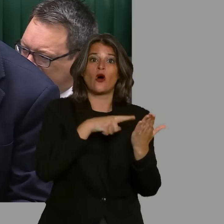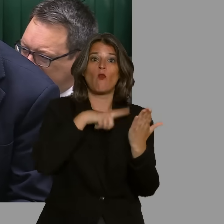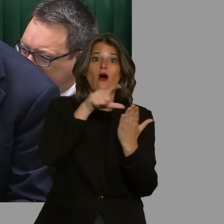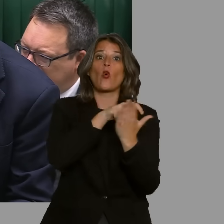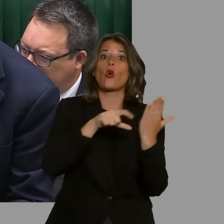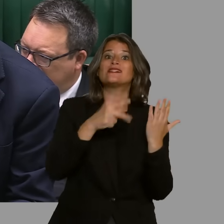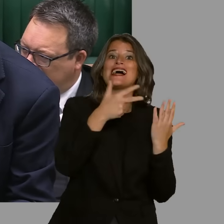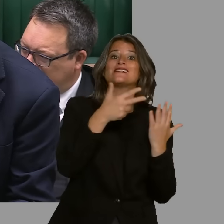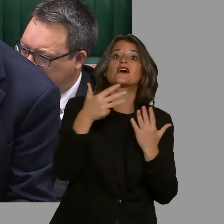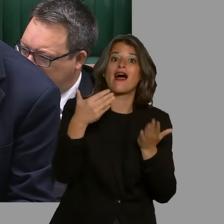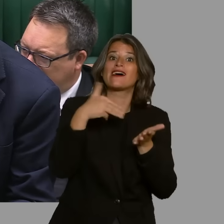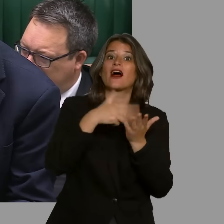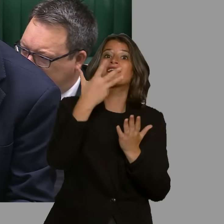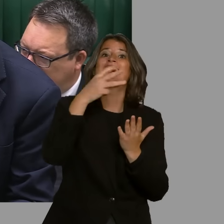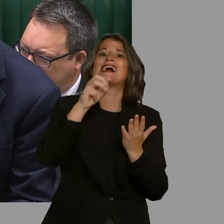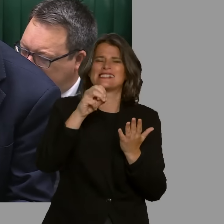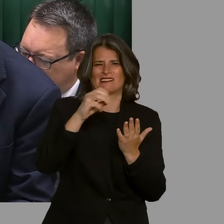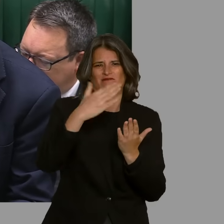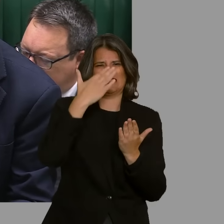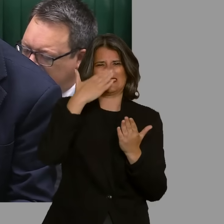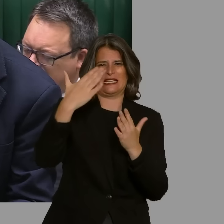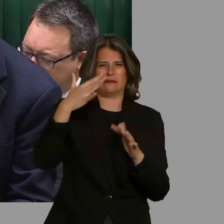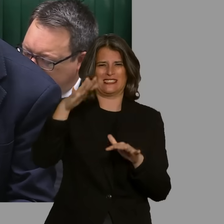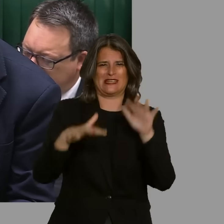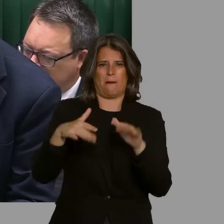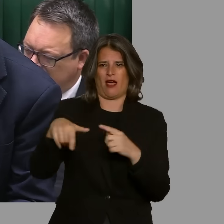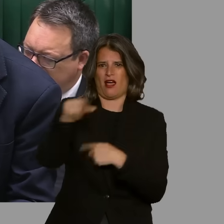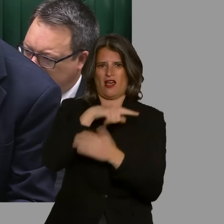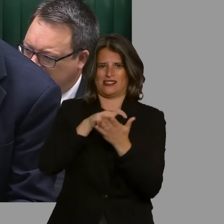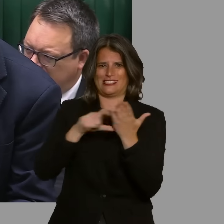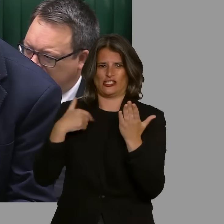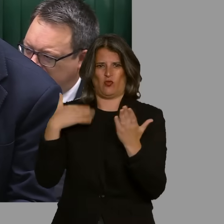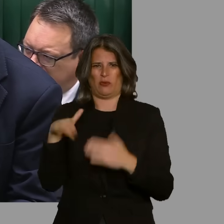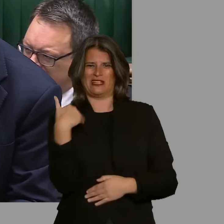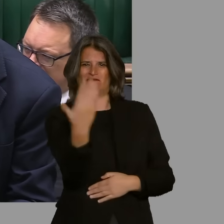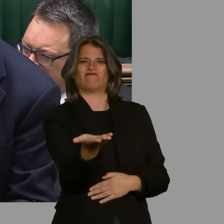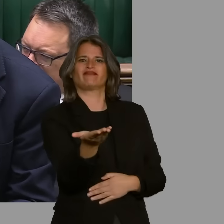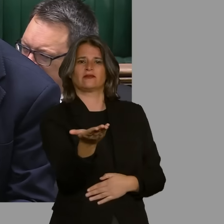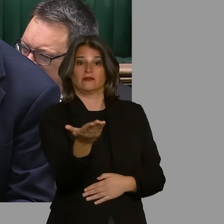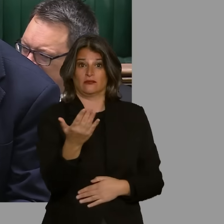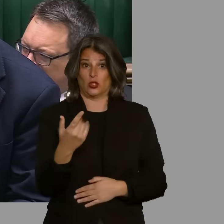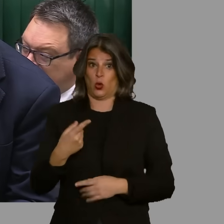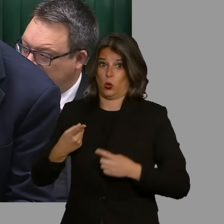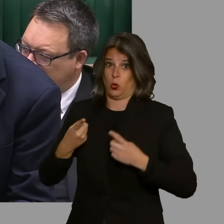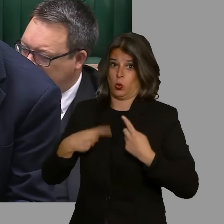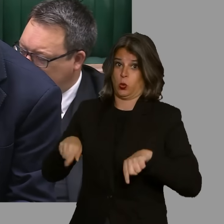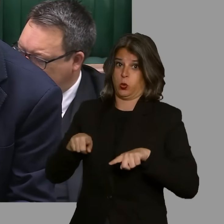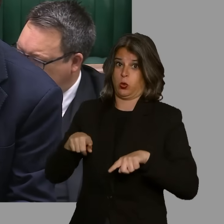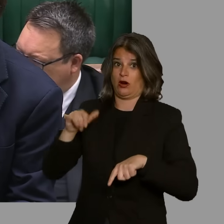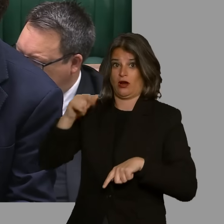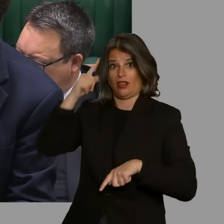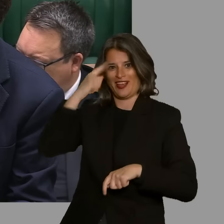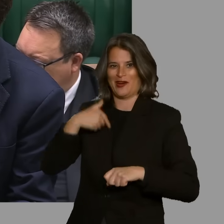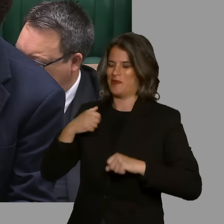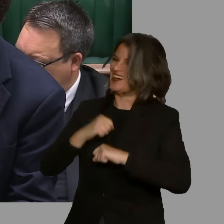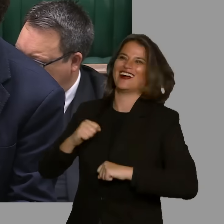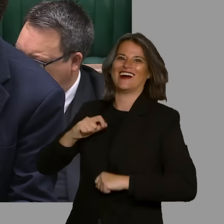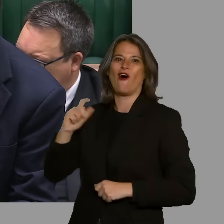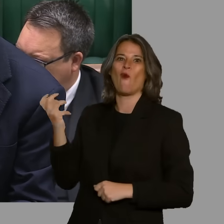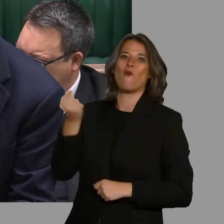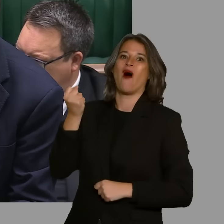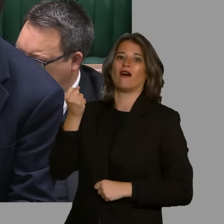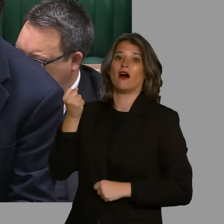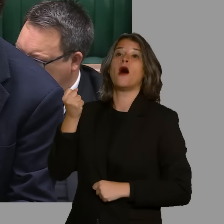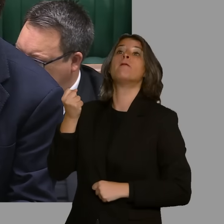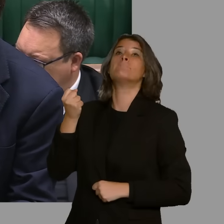war to protect our veterans from vexatious complaints. But isn't it the truth, Mr. Speaker, that if it hadn't